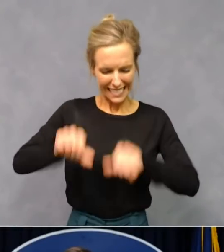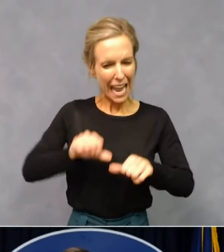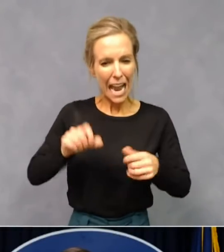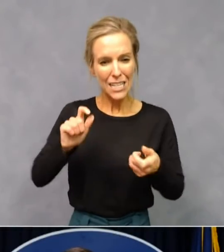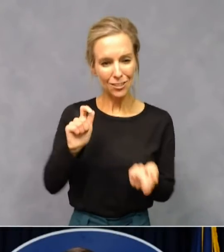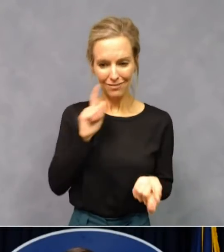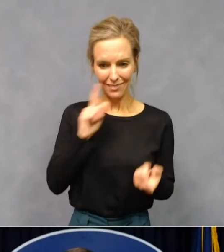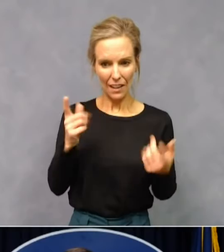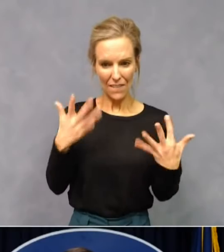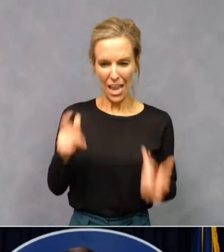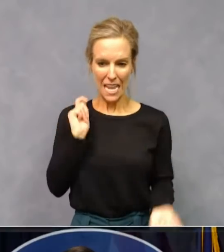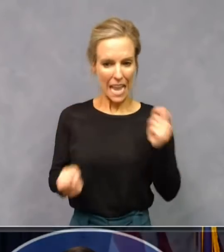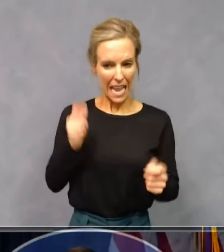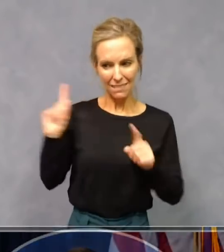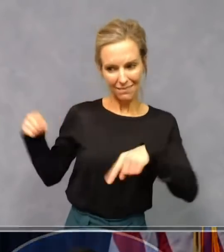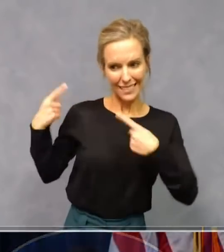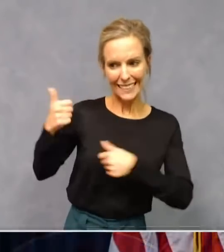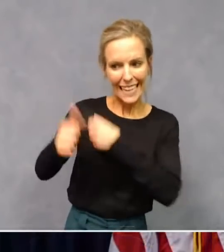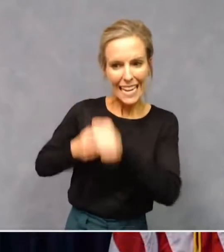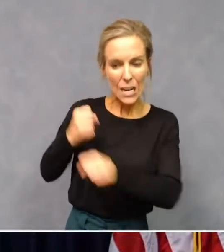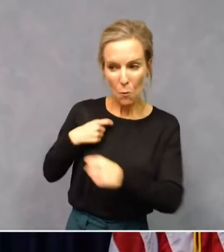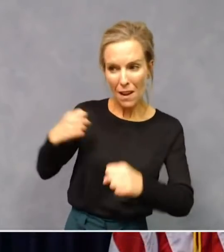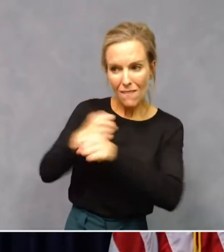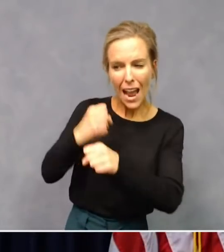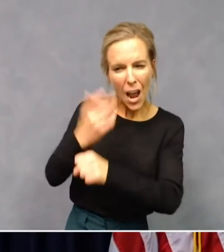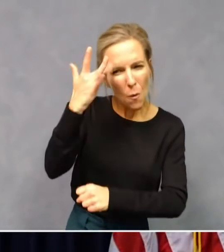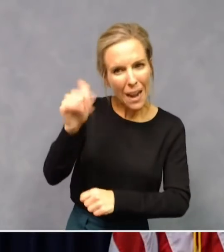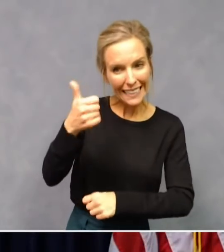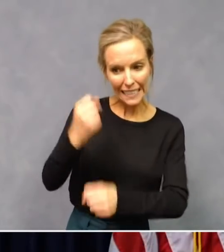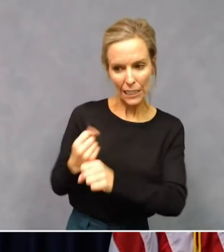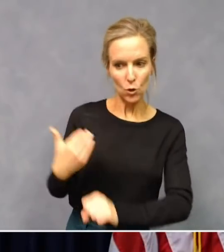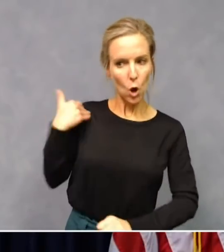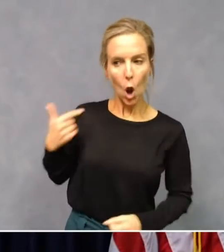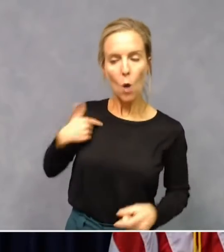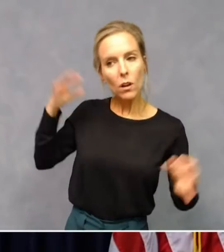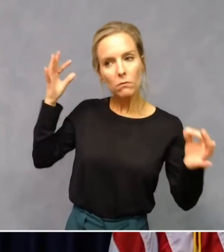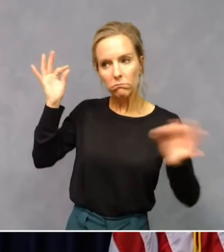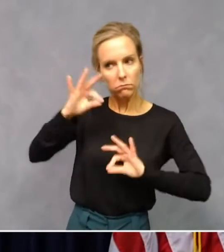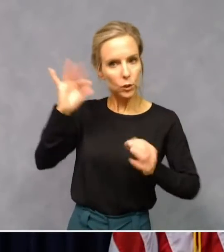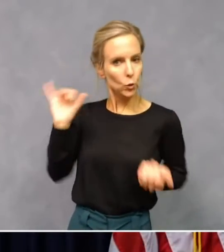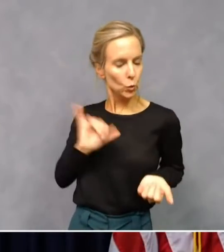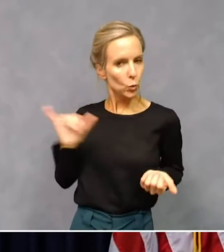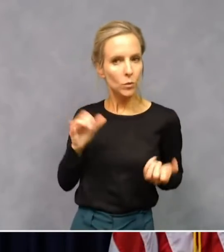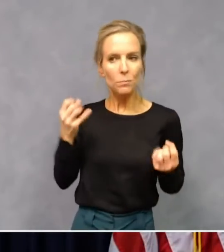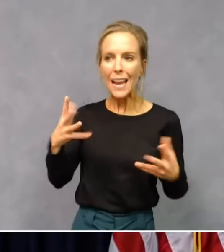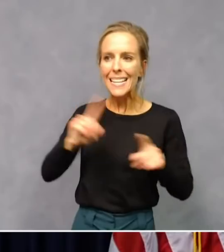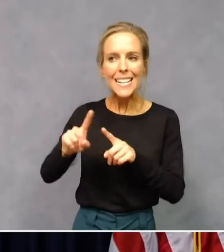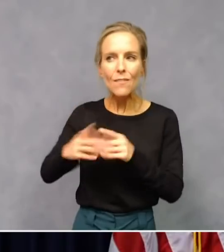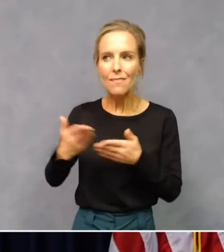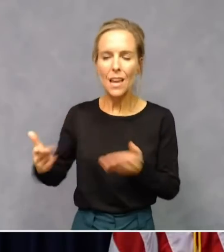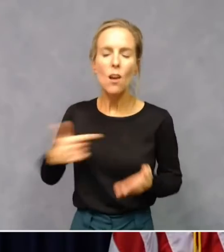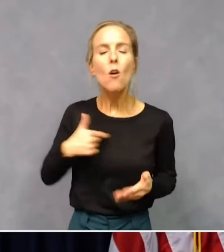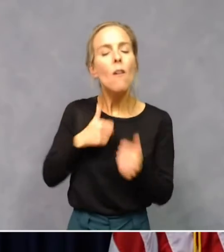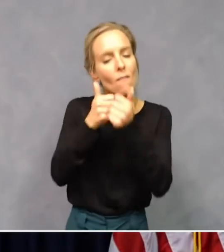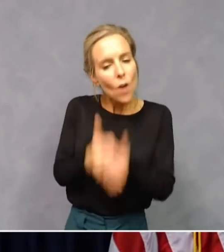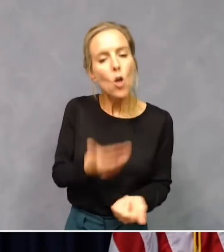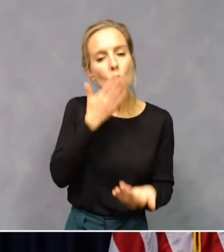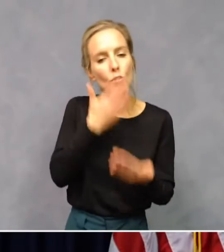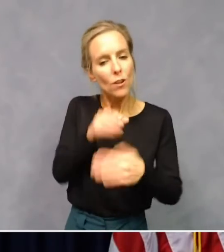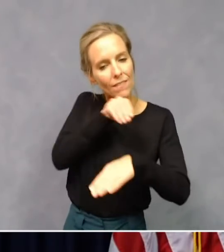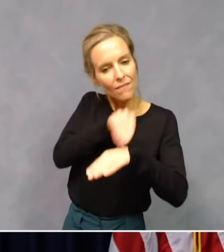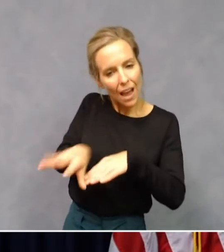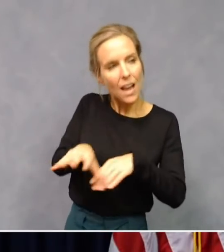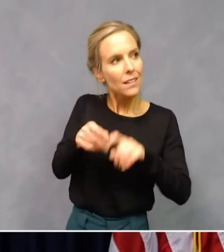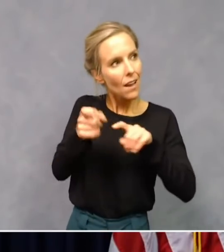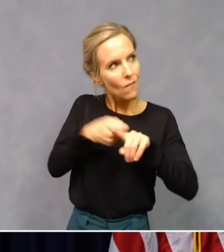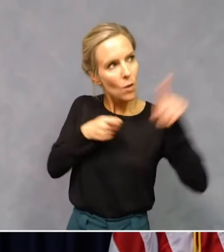something right now because 10 years ago we didn't know it. So let's just follow the good advice that we get as